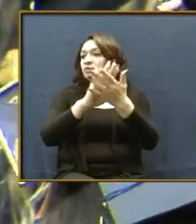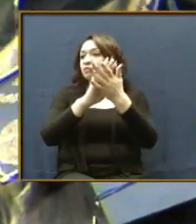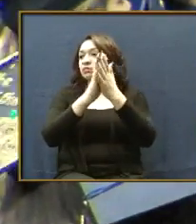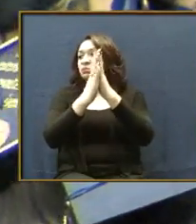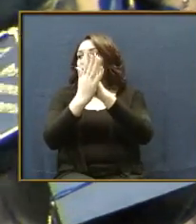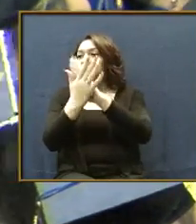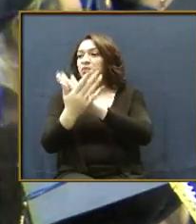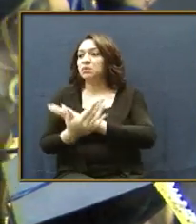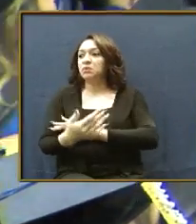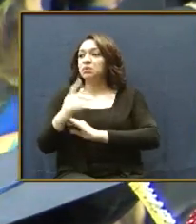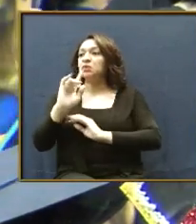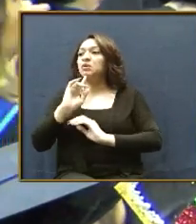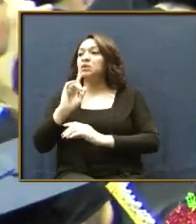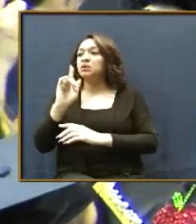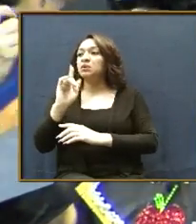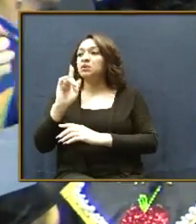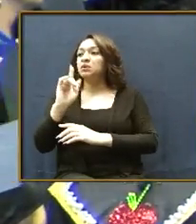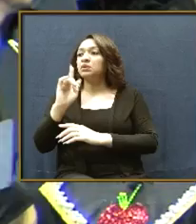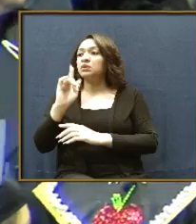reality,